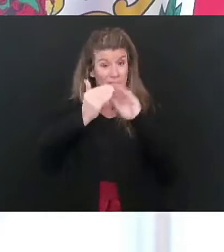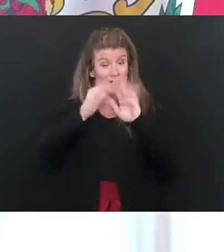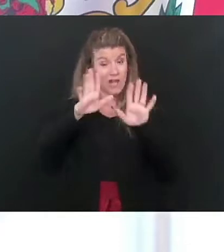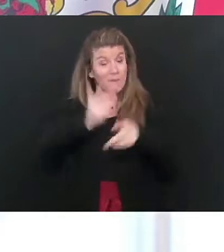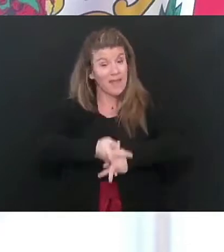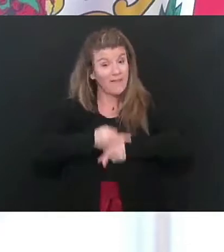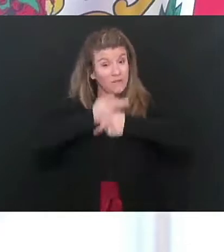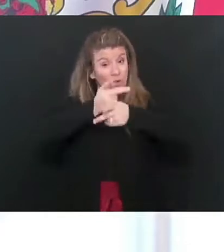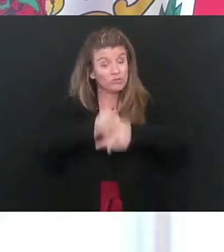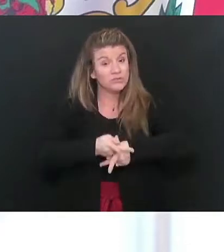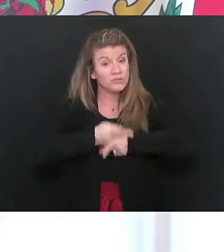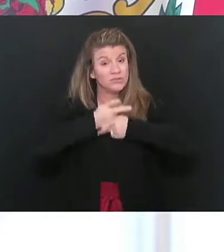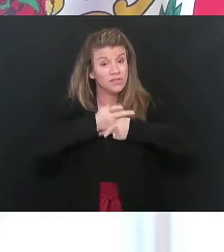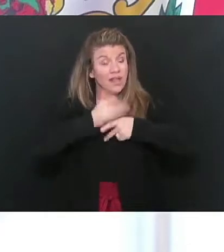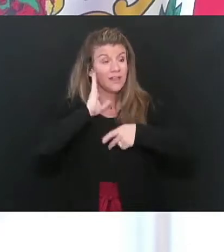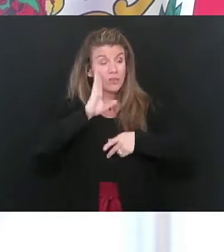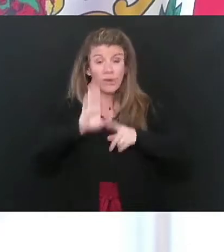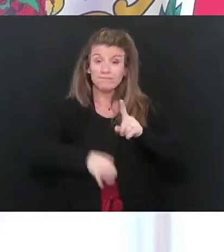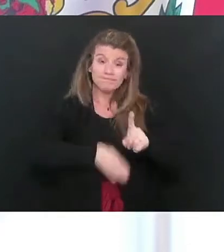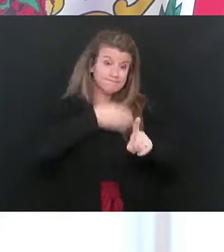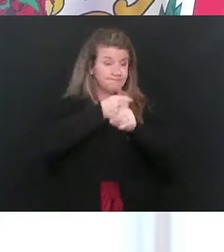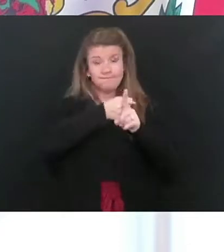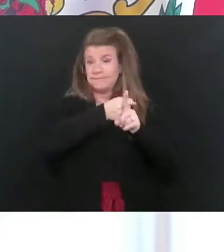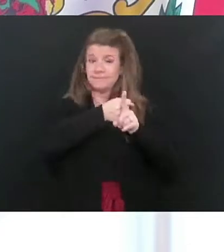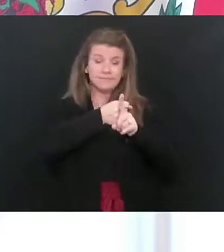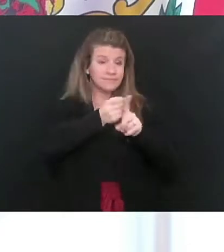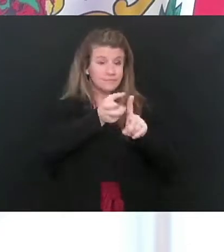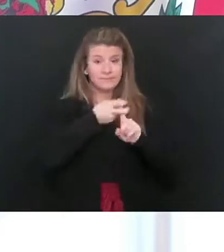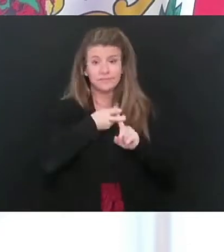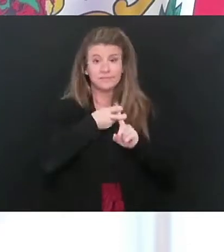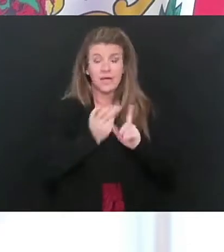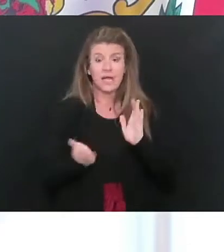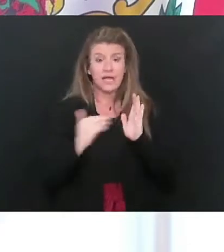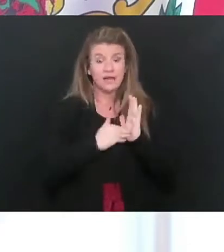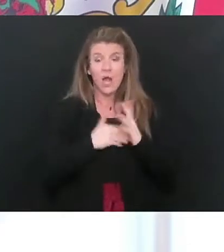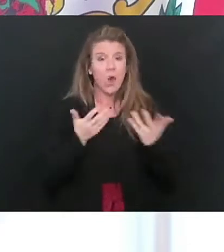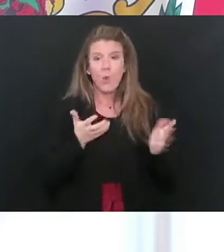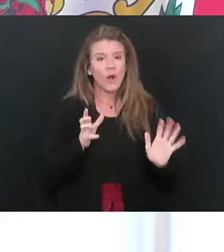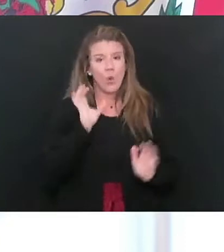out, this thing's going to jump up and grab us, and we don't want that to happen.